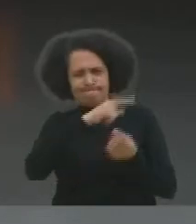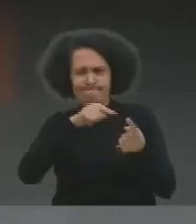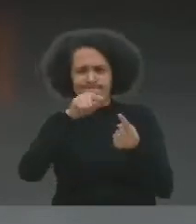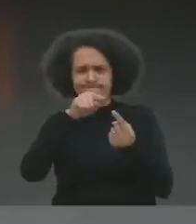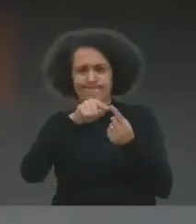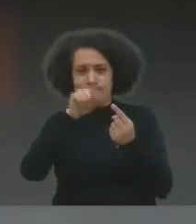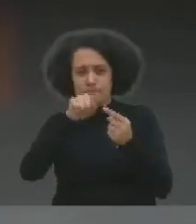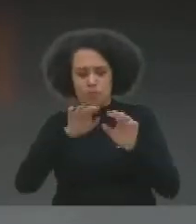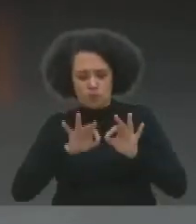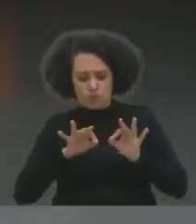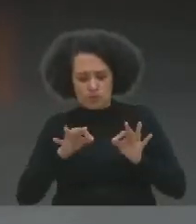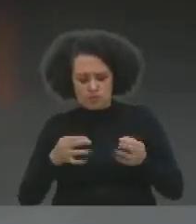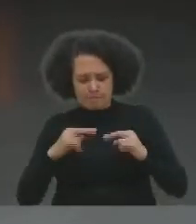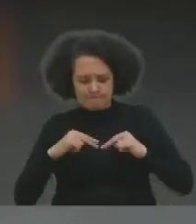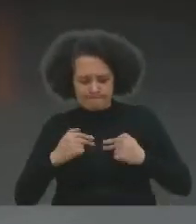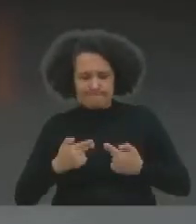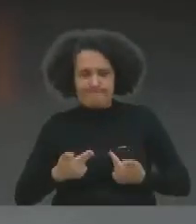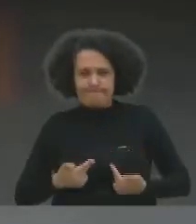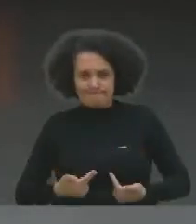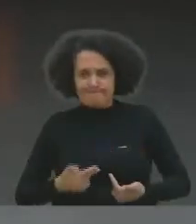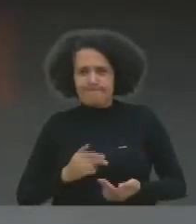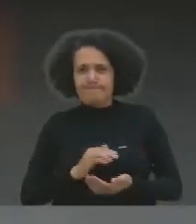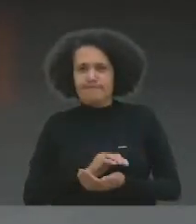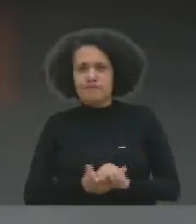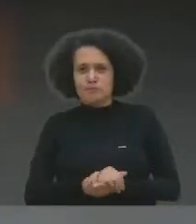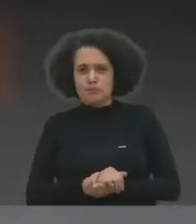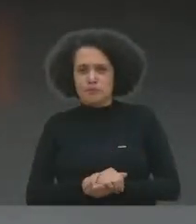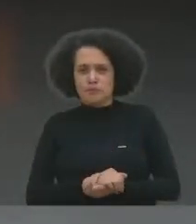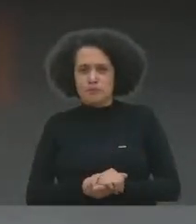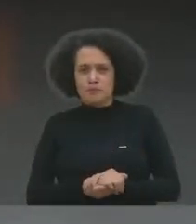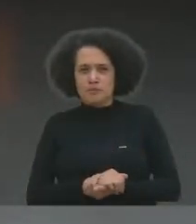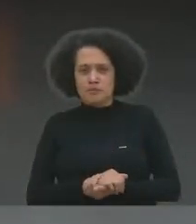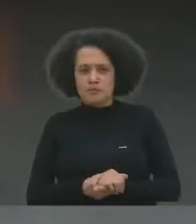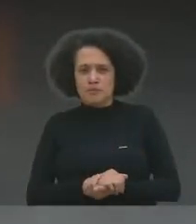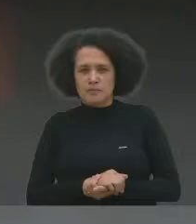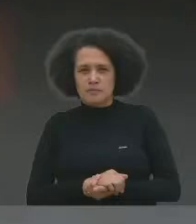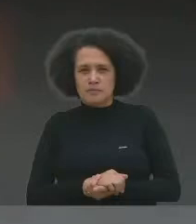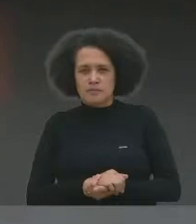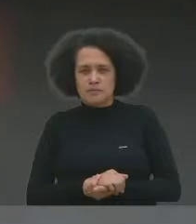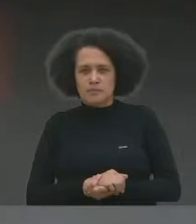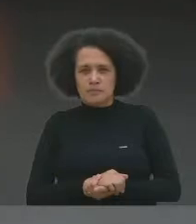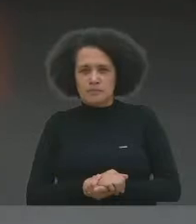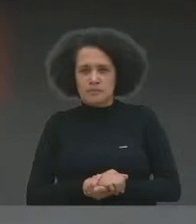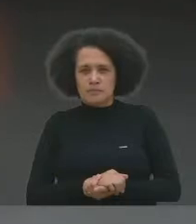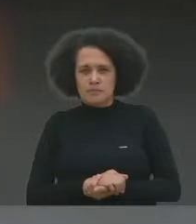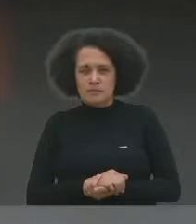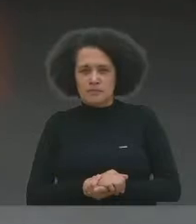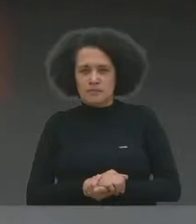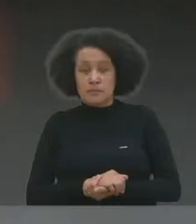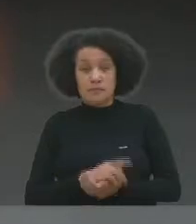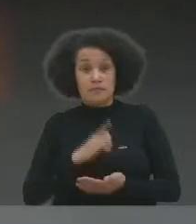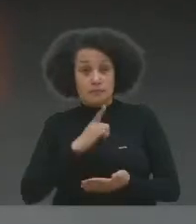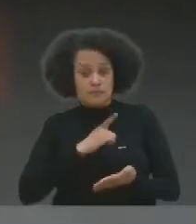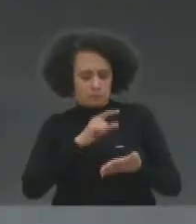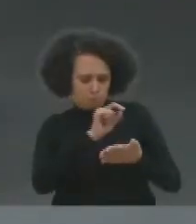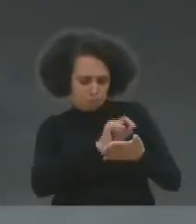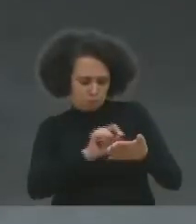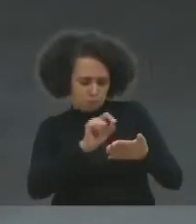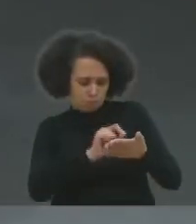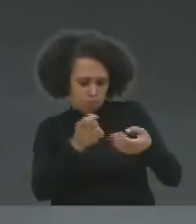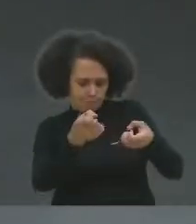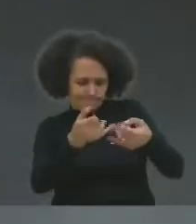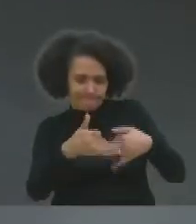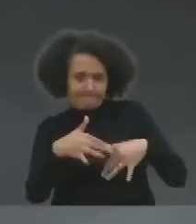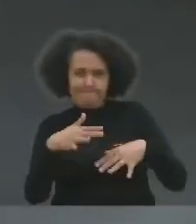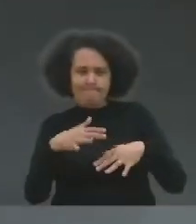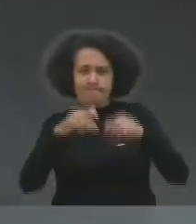us that Moses, the great man of God, was also the meekest of men on earth. As escrituras diz que Moisés era o